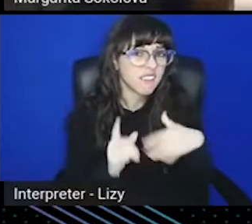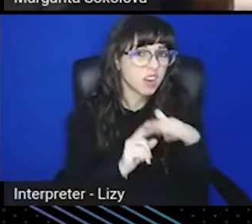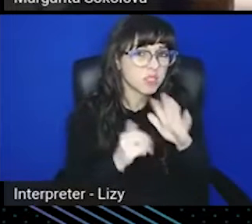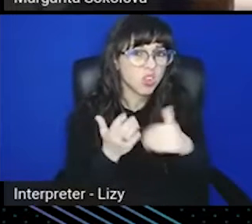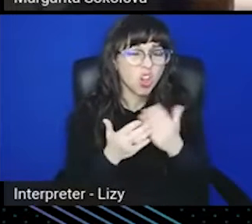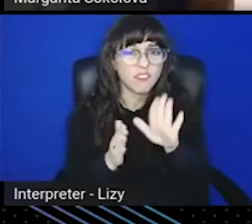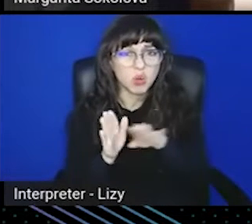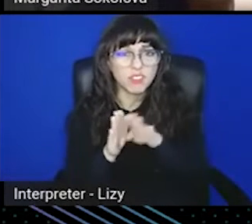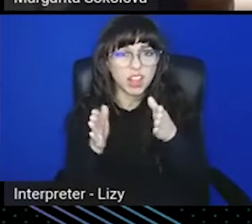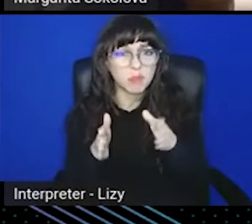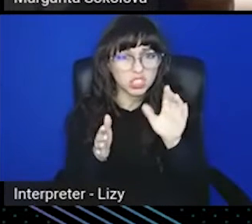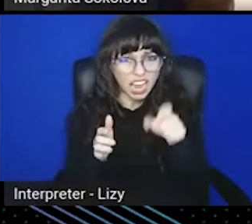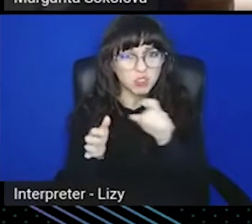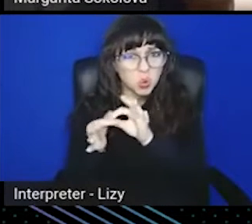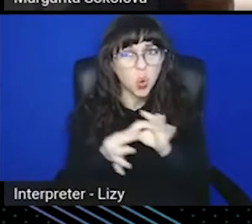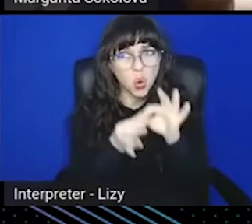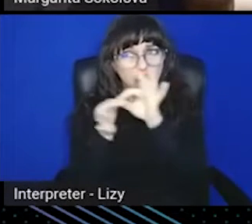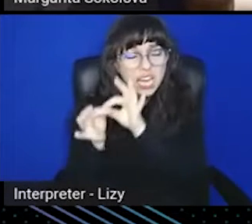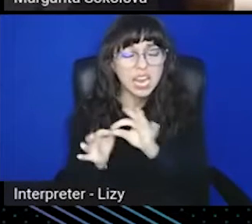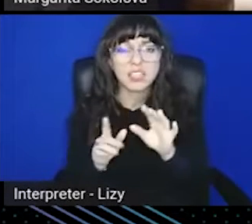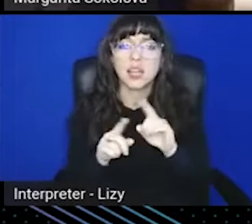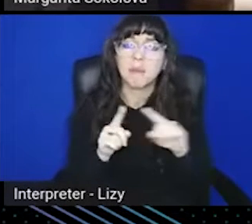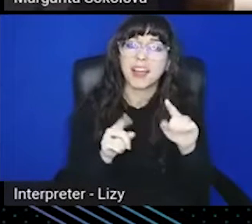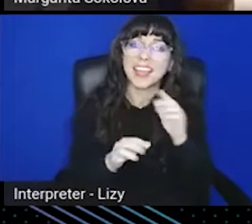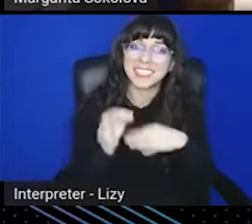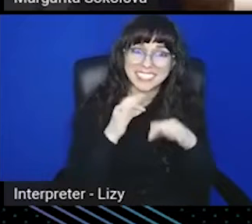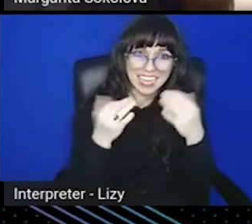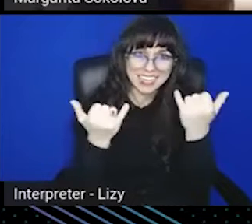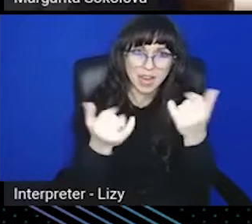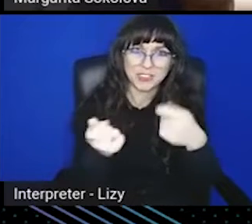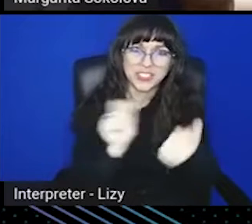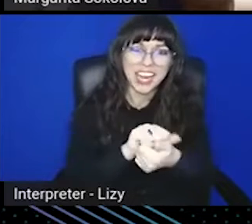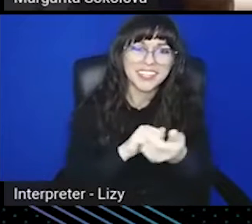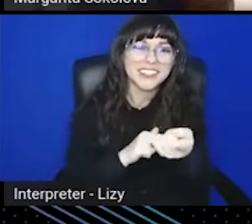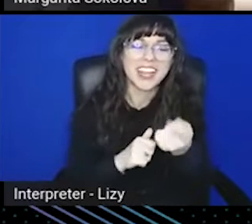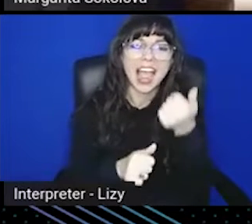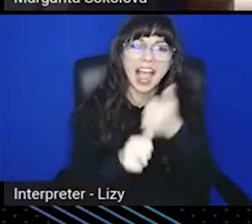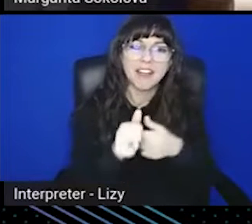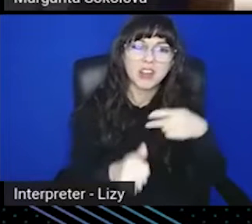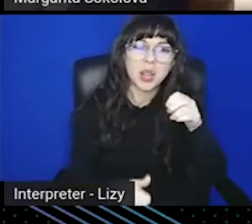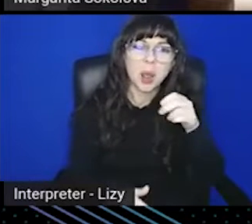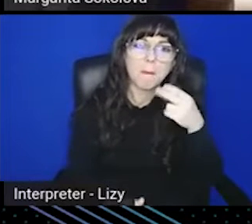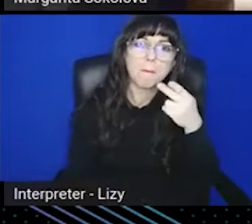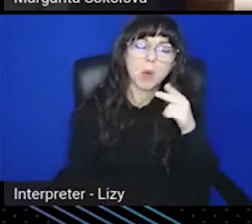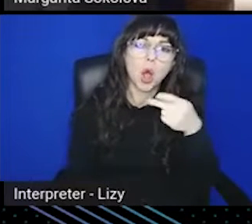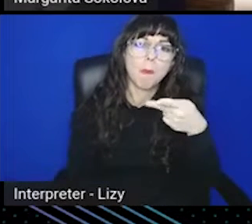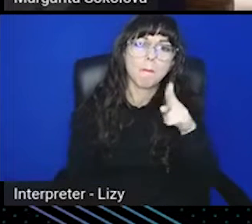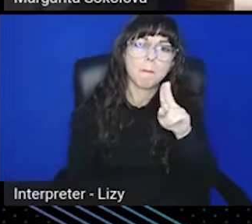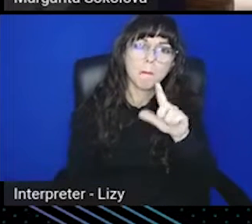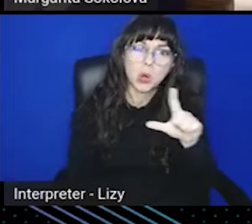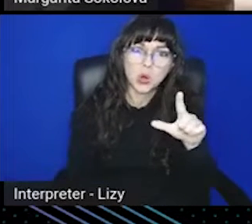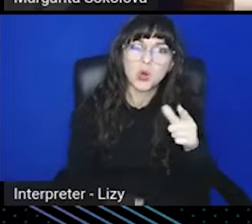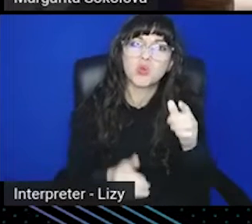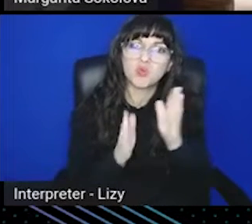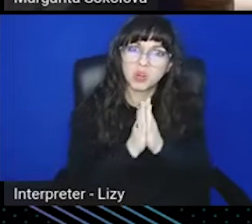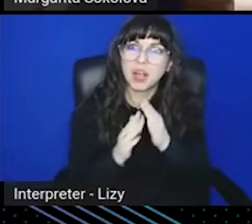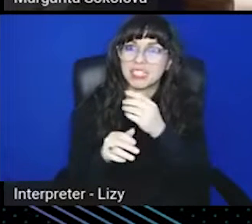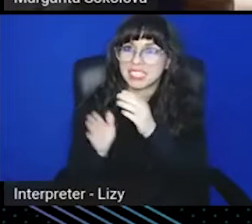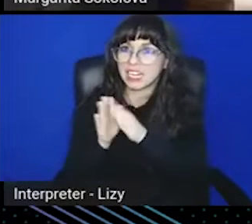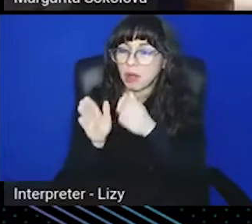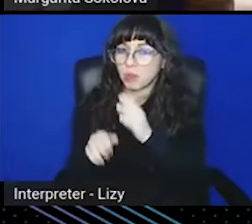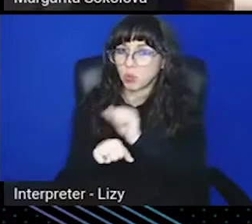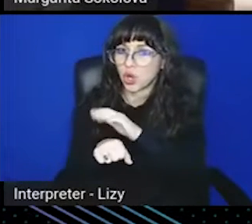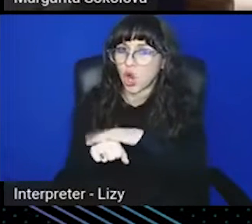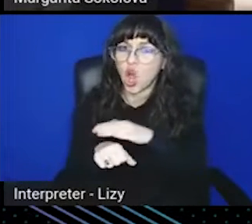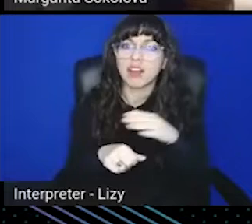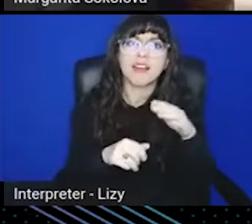across, you have a setup like this, where for every pull request that a developer is working on, a dynamic preview environment